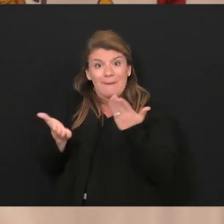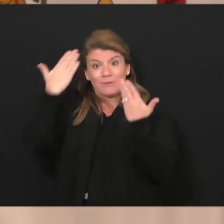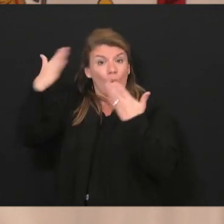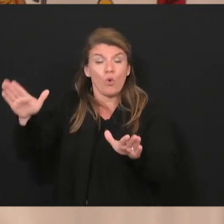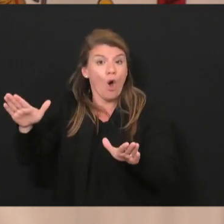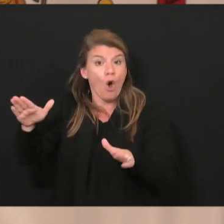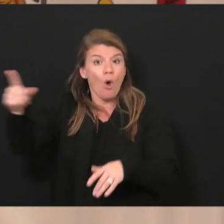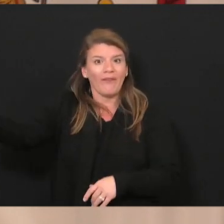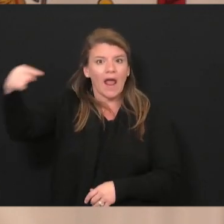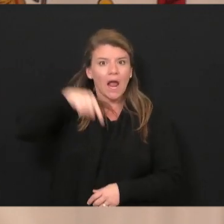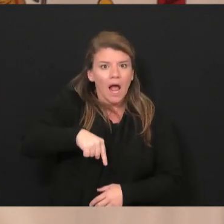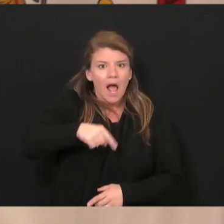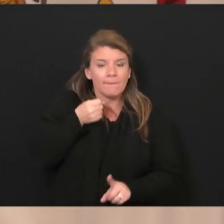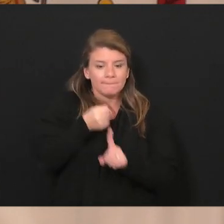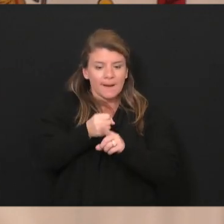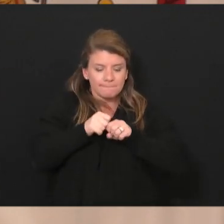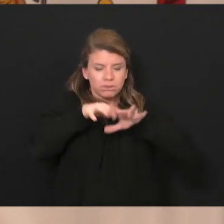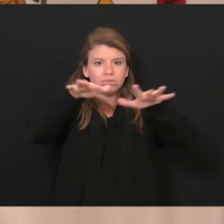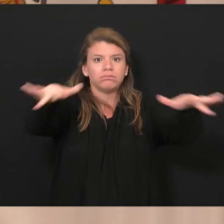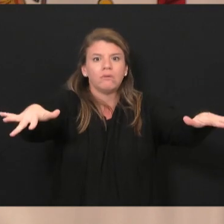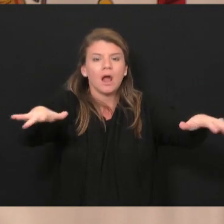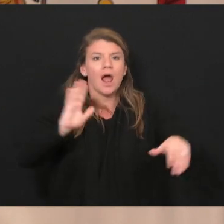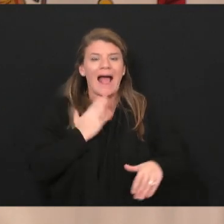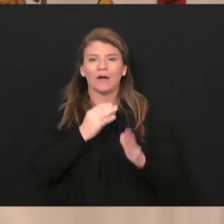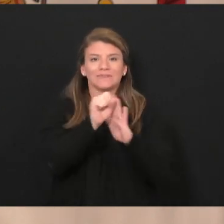people, and it's as simple as that. You know,